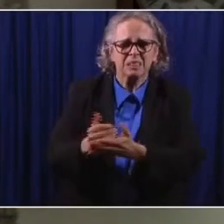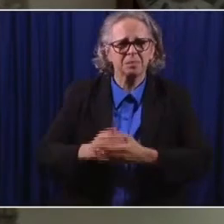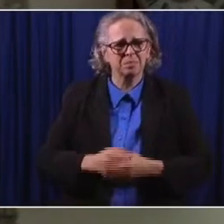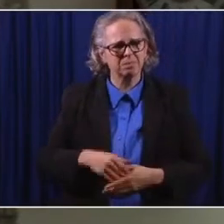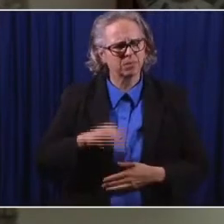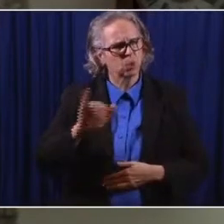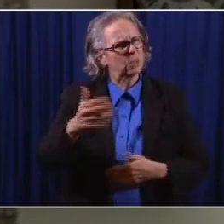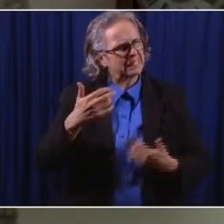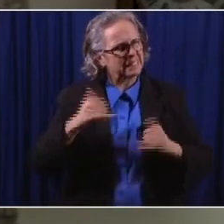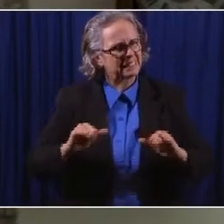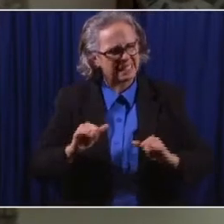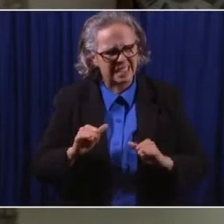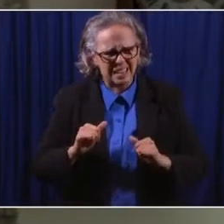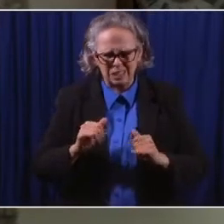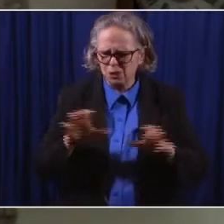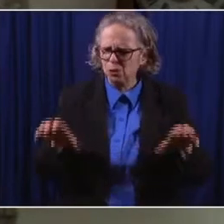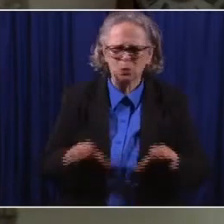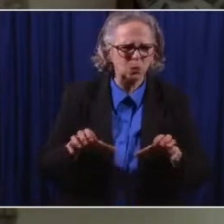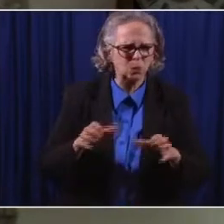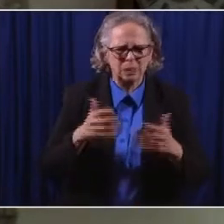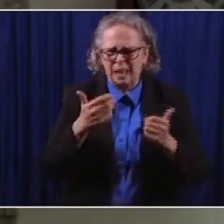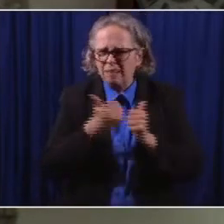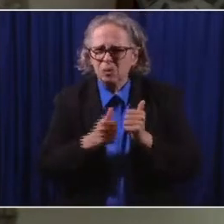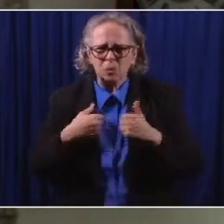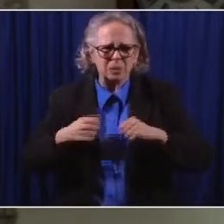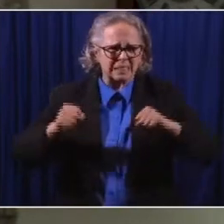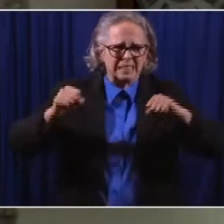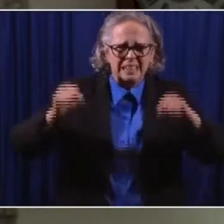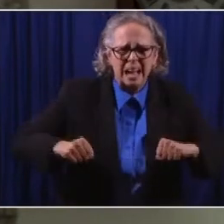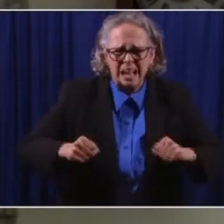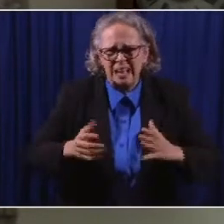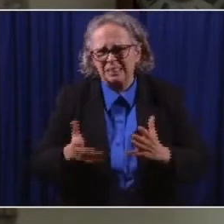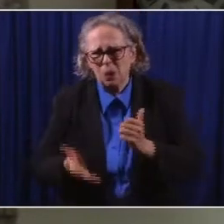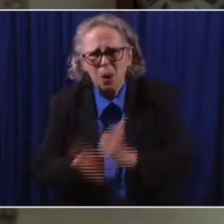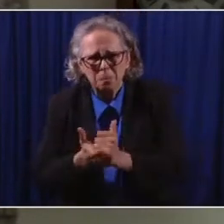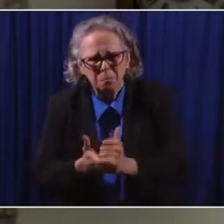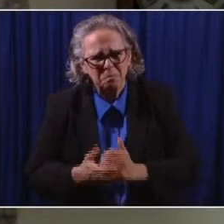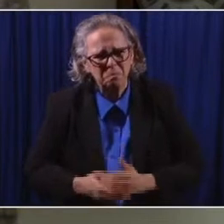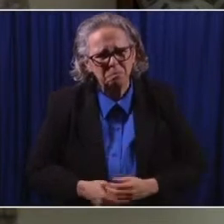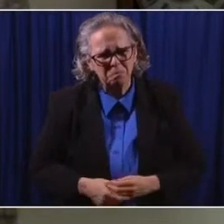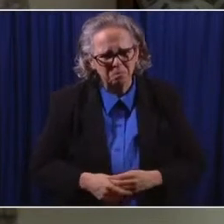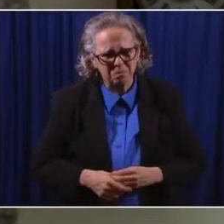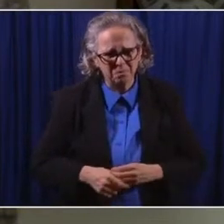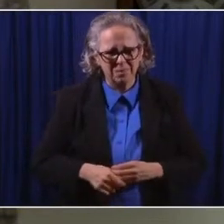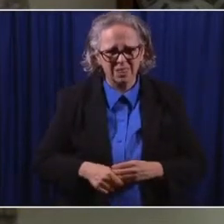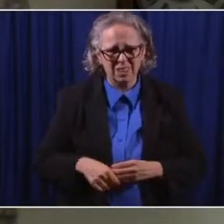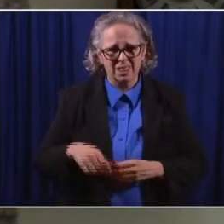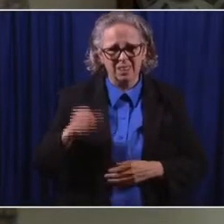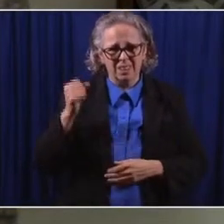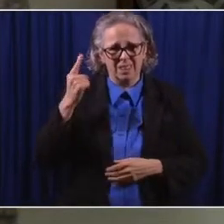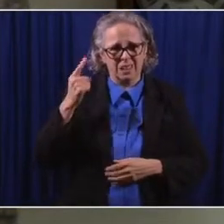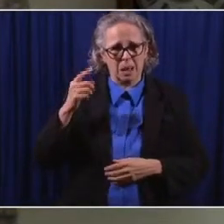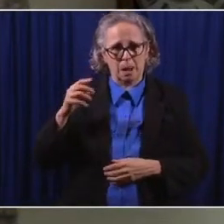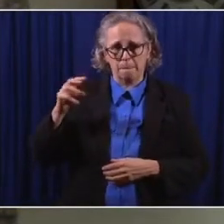to do everything that we can from kind of the macro point of view.